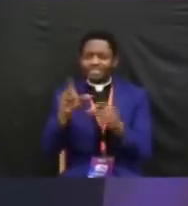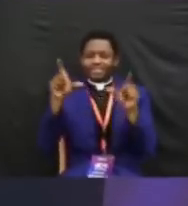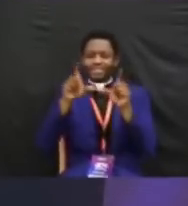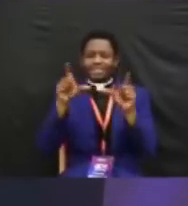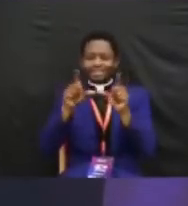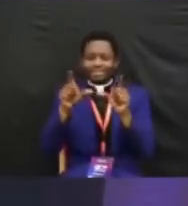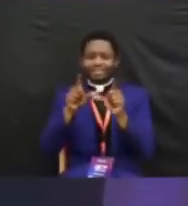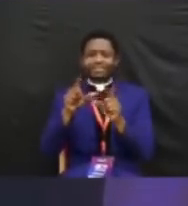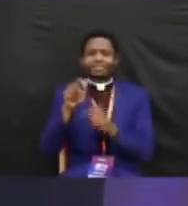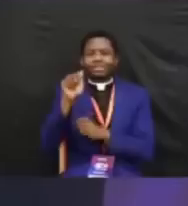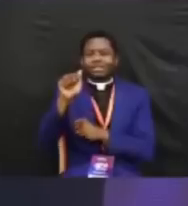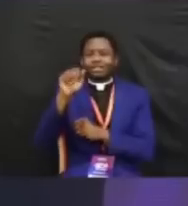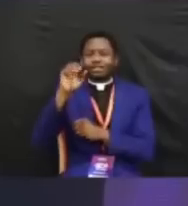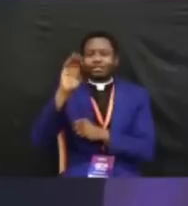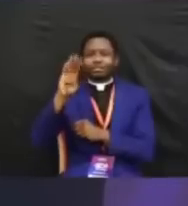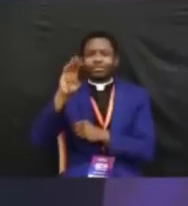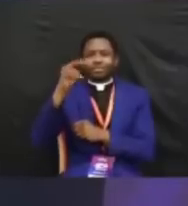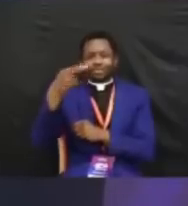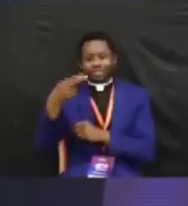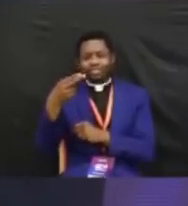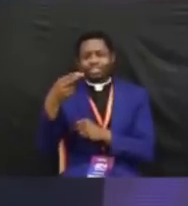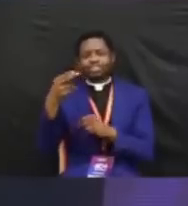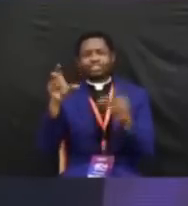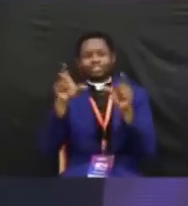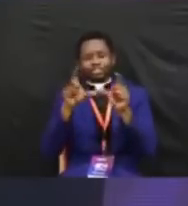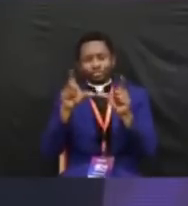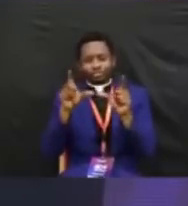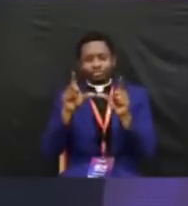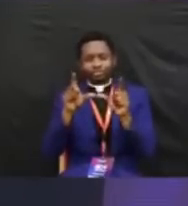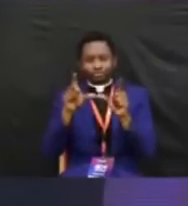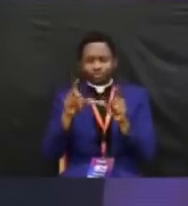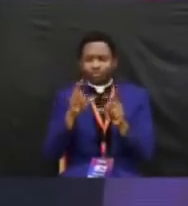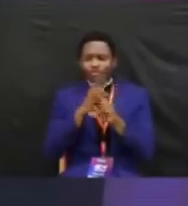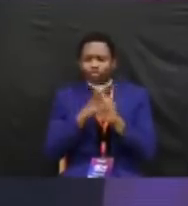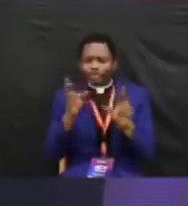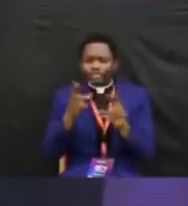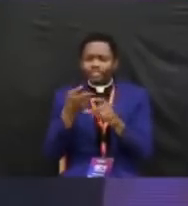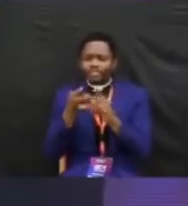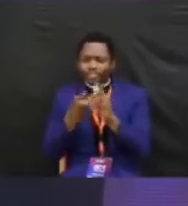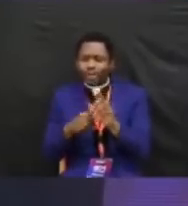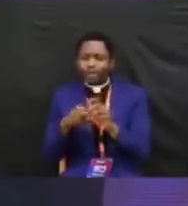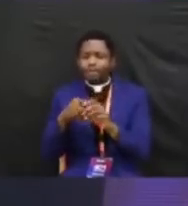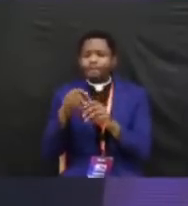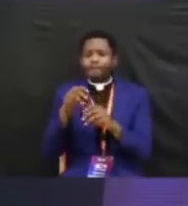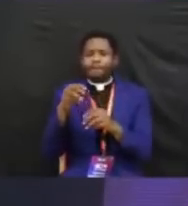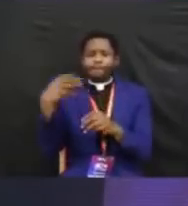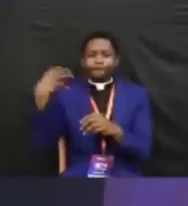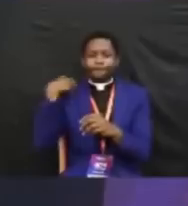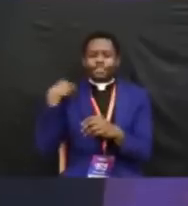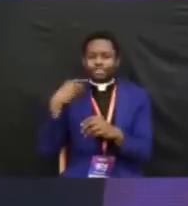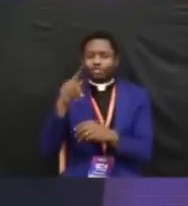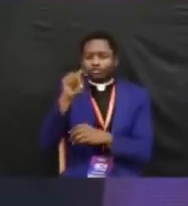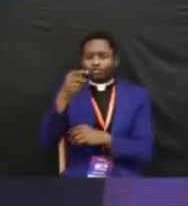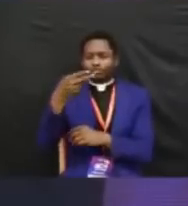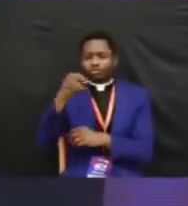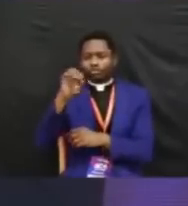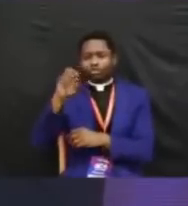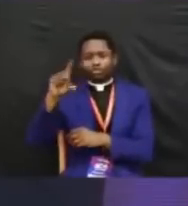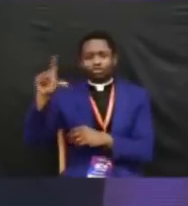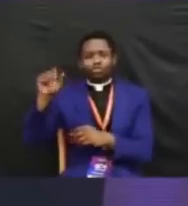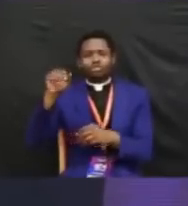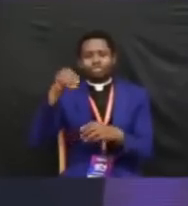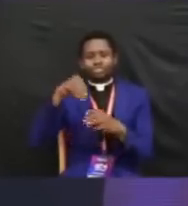accreditation. The seminary is waiting to offer a master of theology degree in Bible and mission by